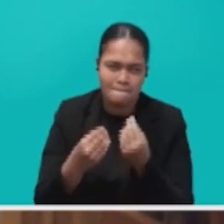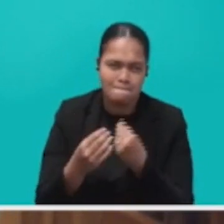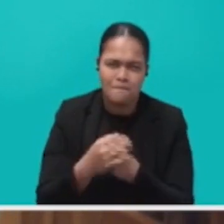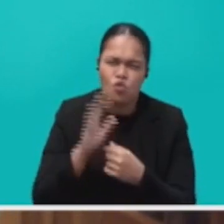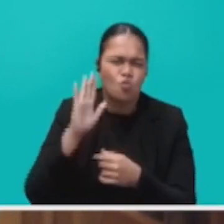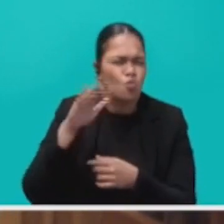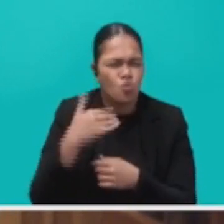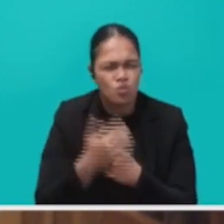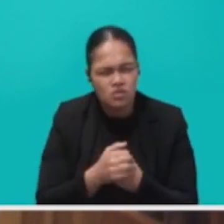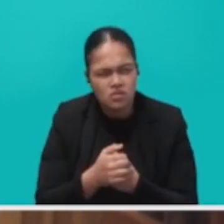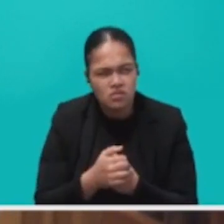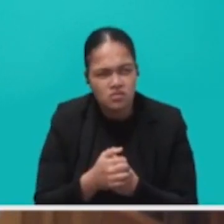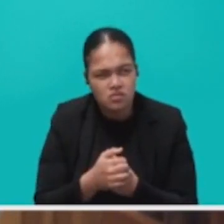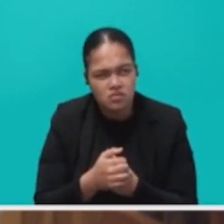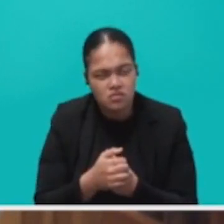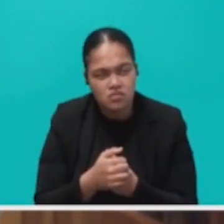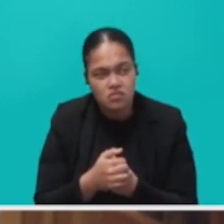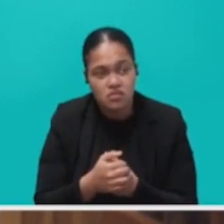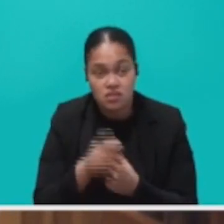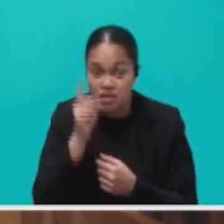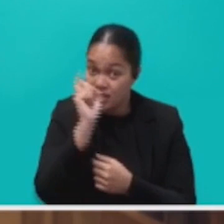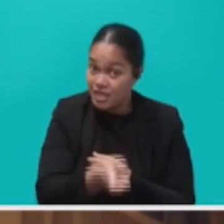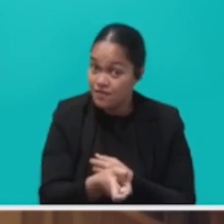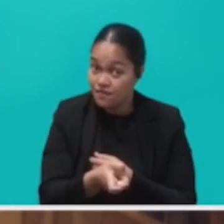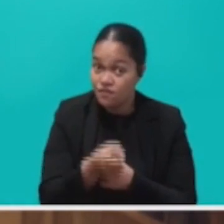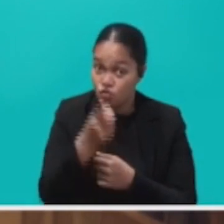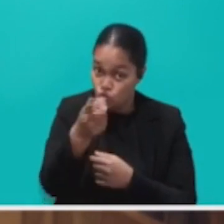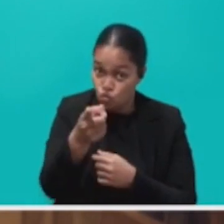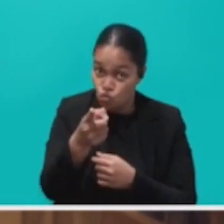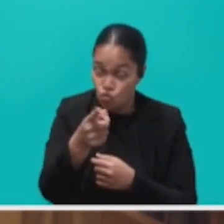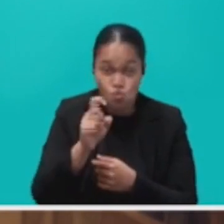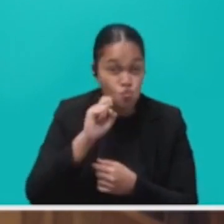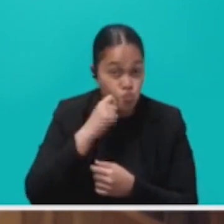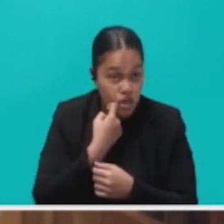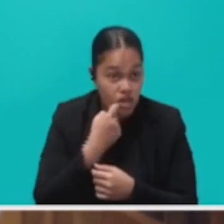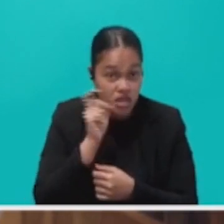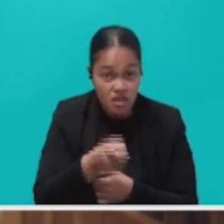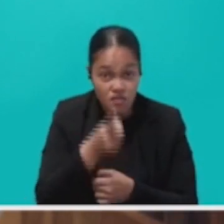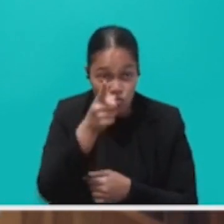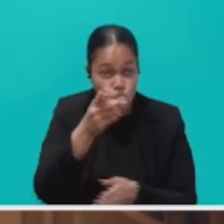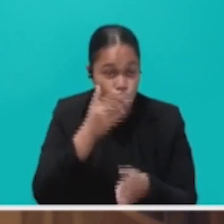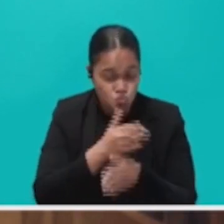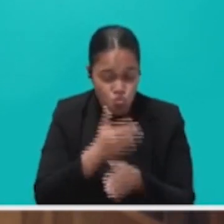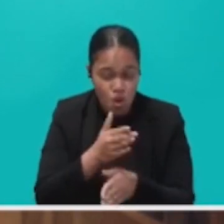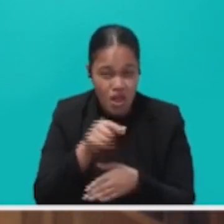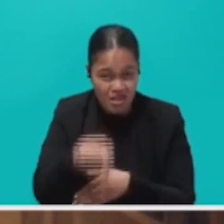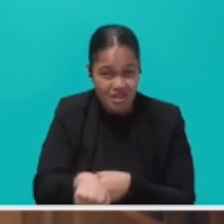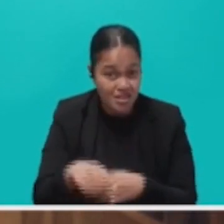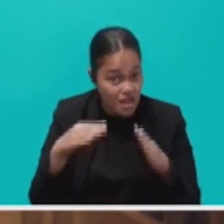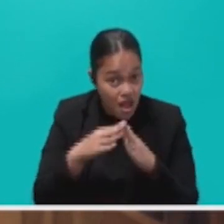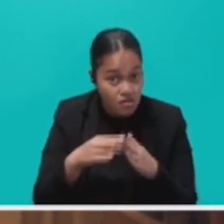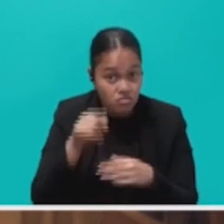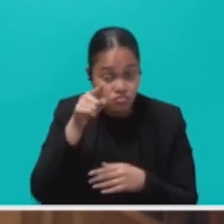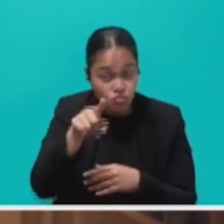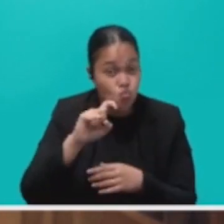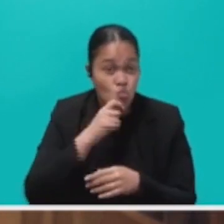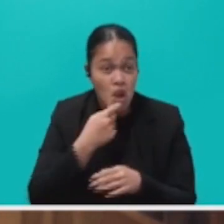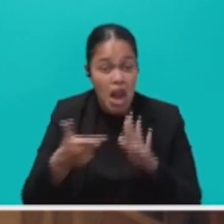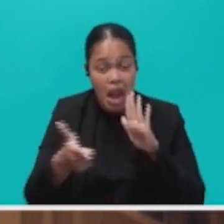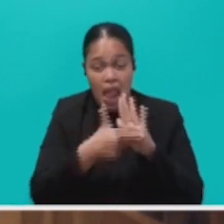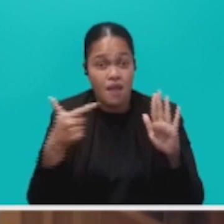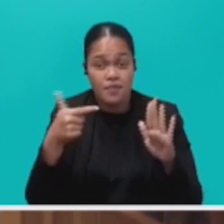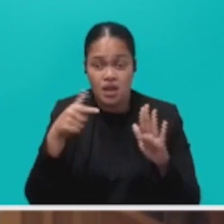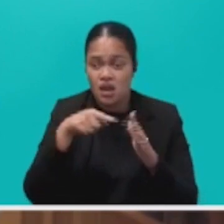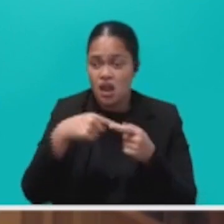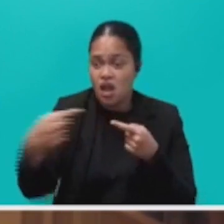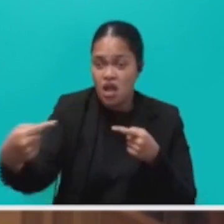Honourable Speaker, I think it's about time if you are worth your salt in this House, if you are going to label an accusation